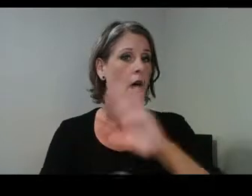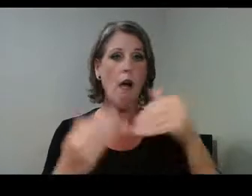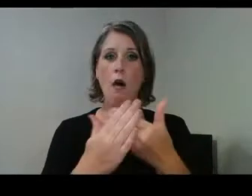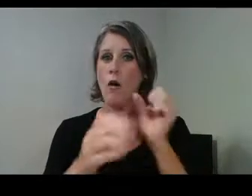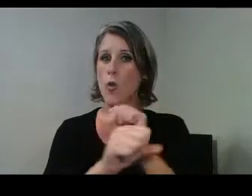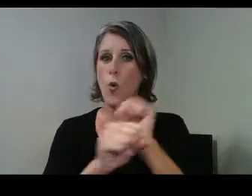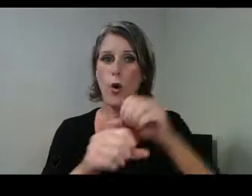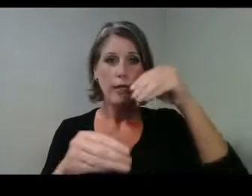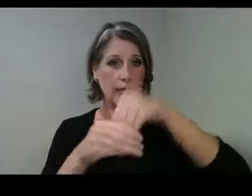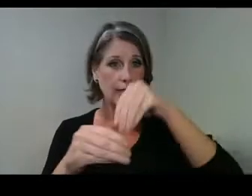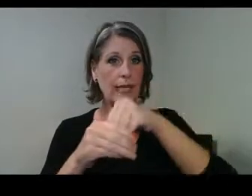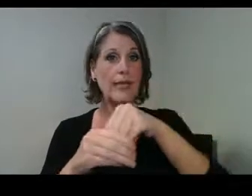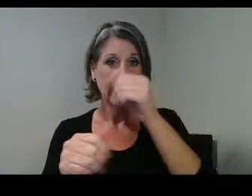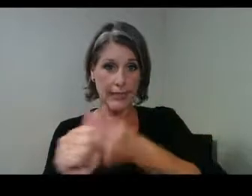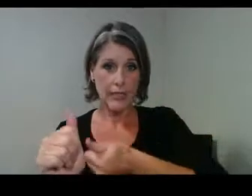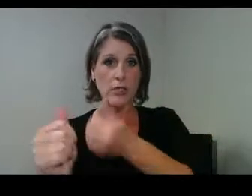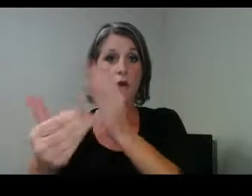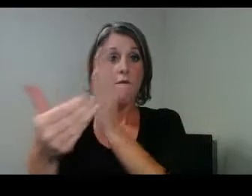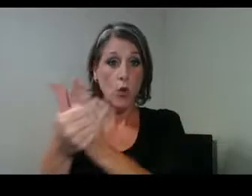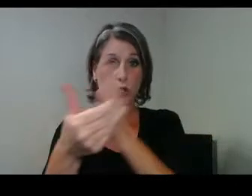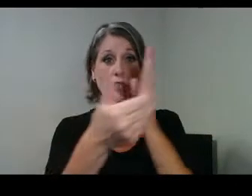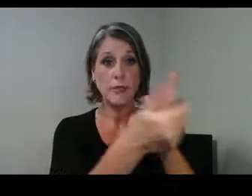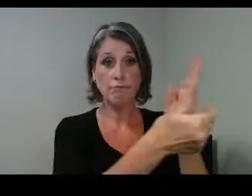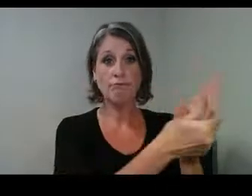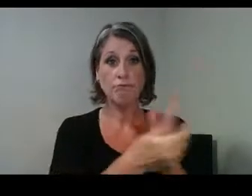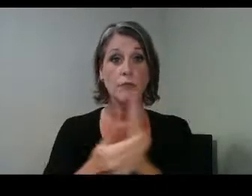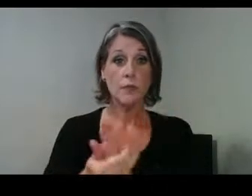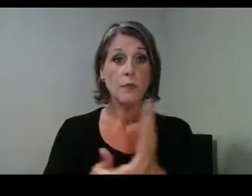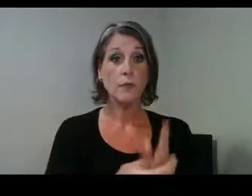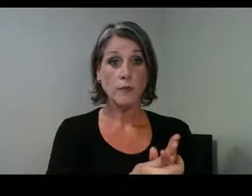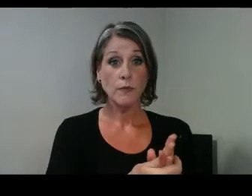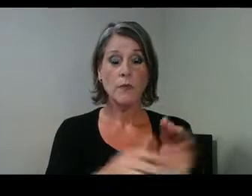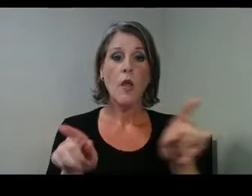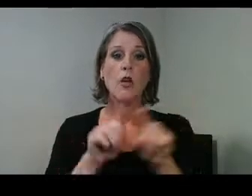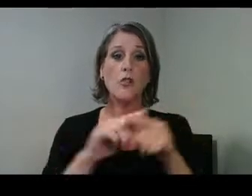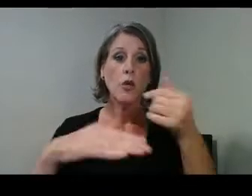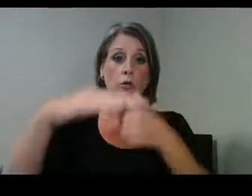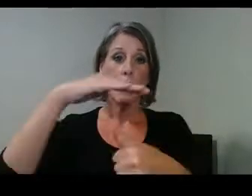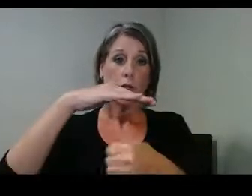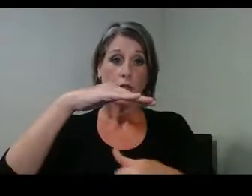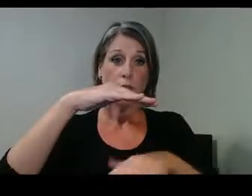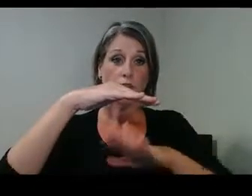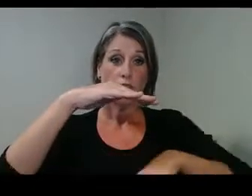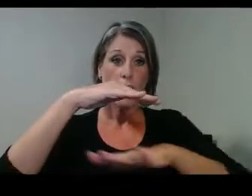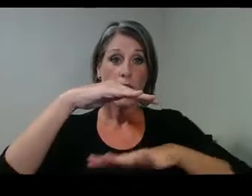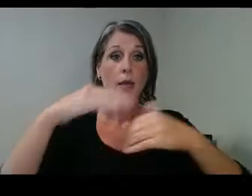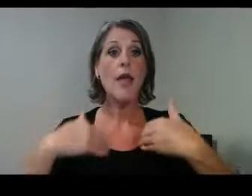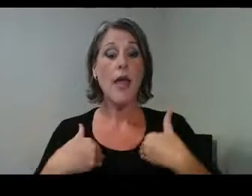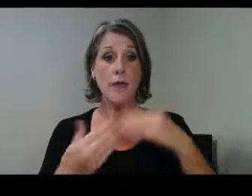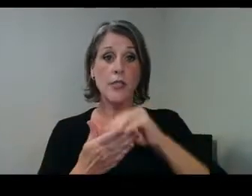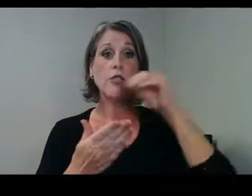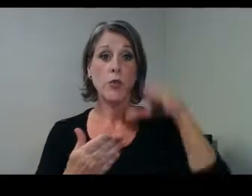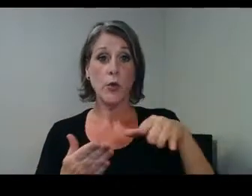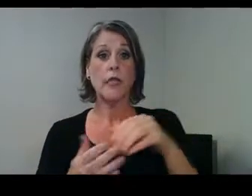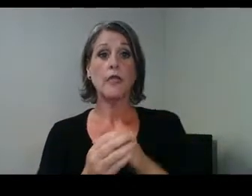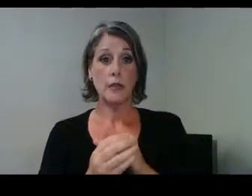subject in those folders. Then there are some student websites for them at the bottom that they will